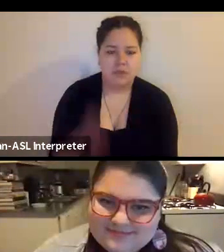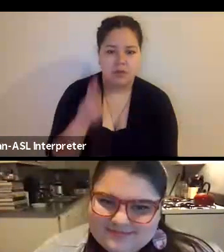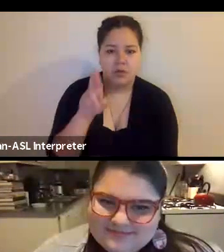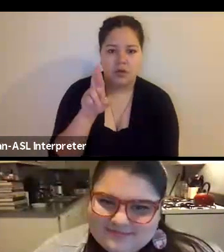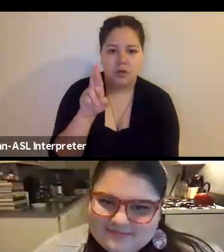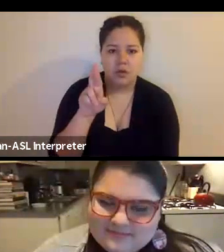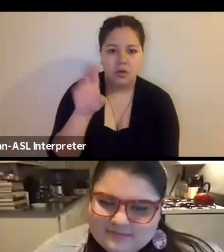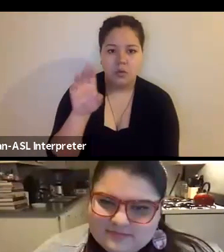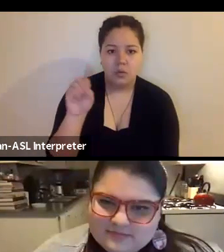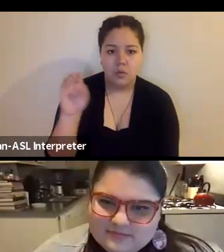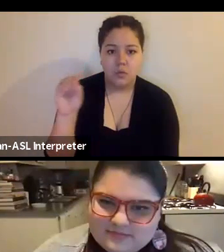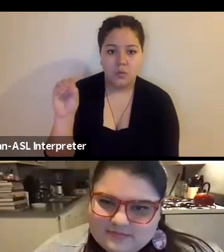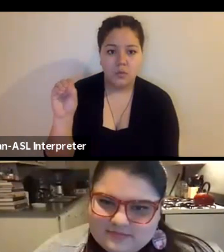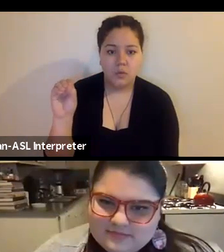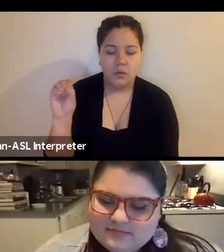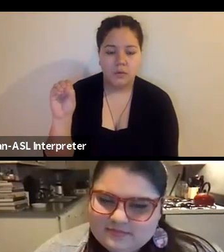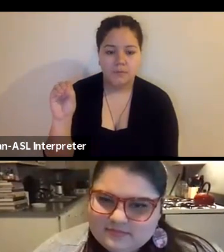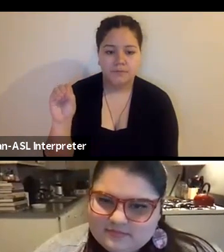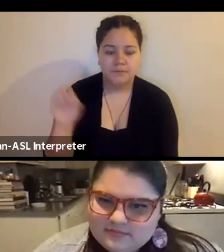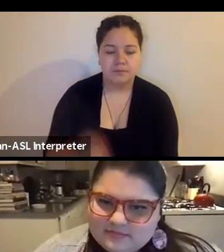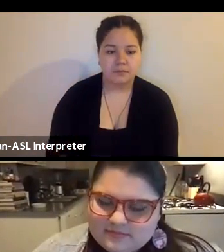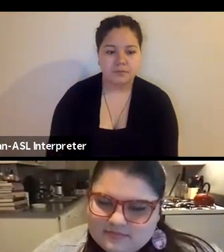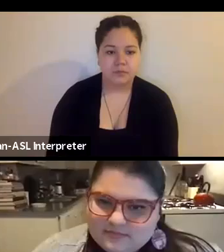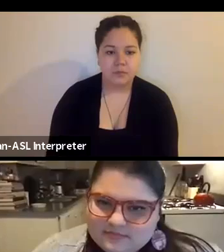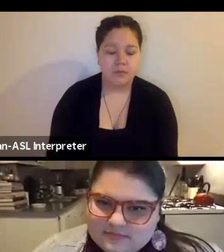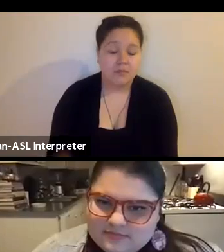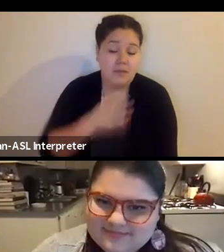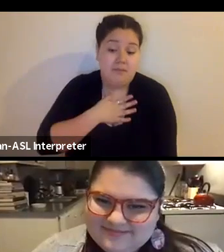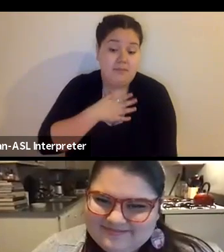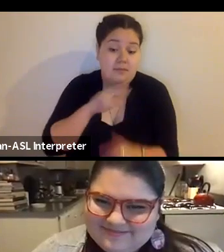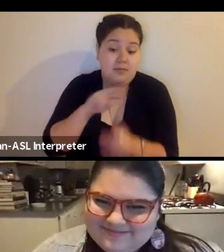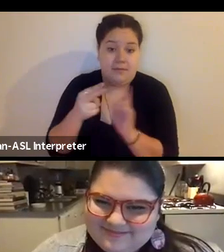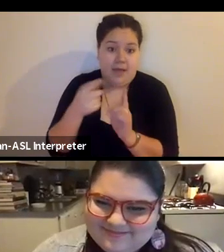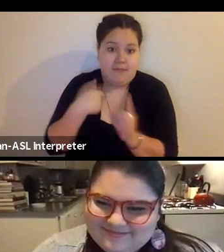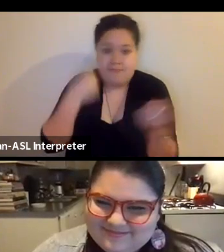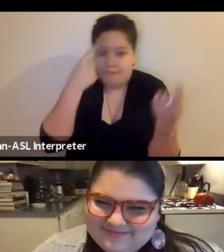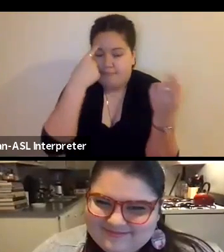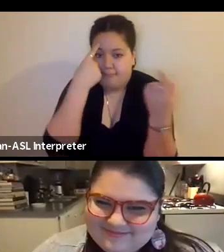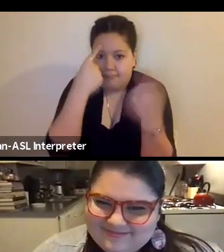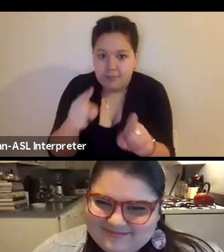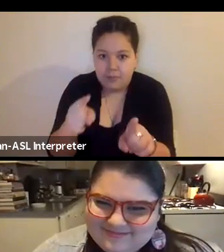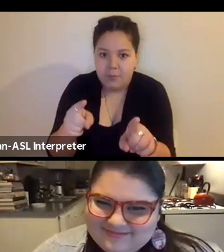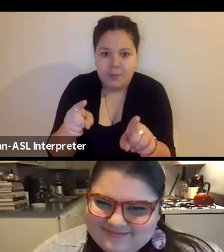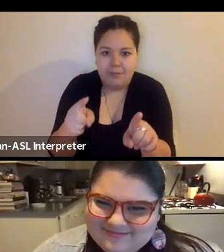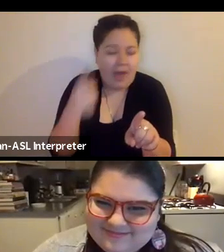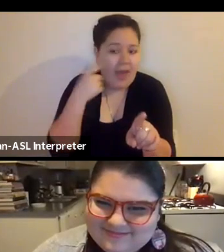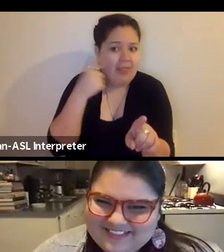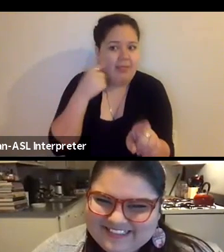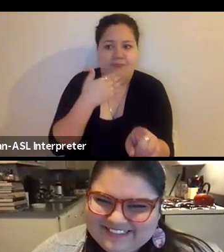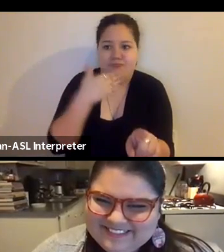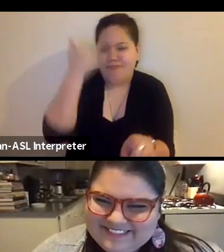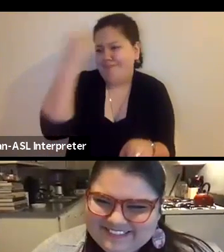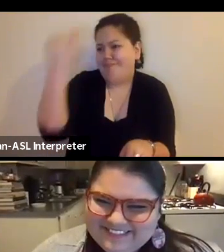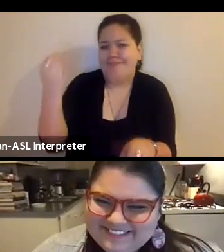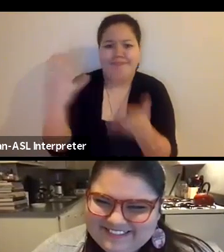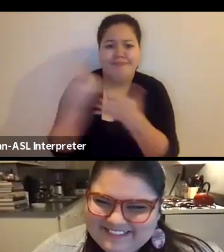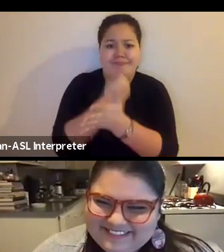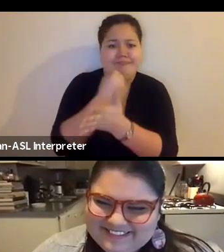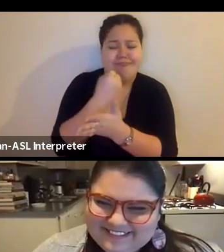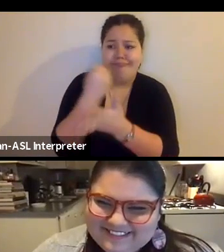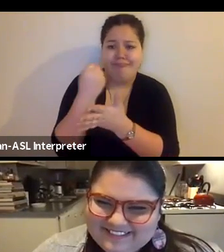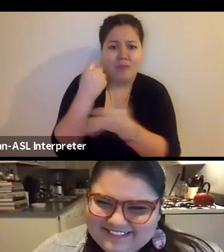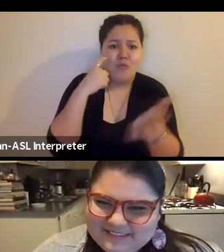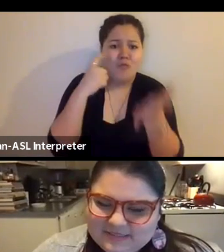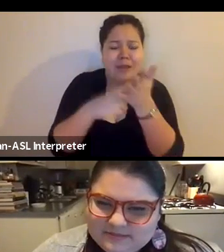From my perspective, I think y'all are absolutely right. Like, let's do it all the time. Let's